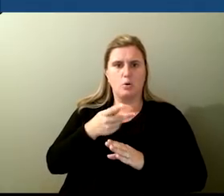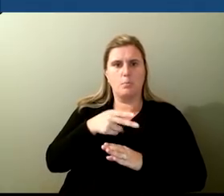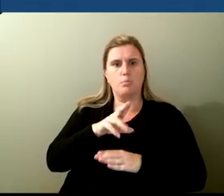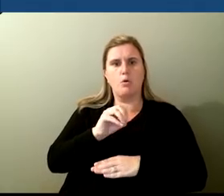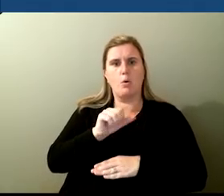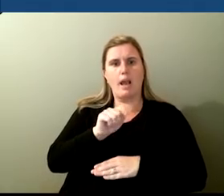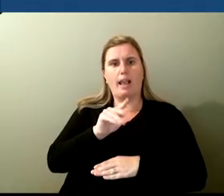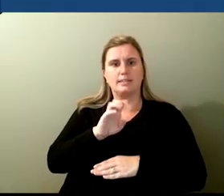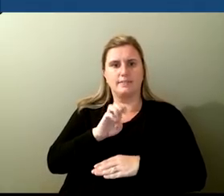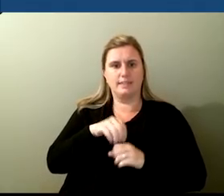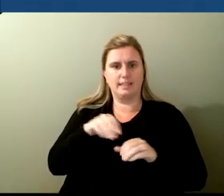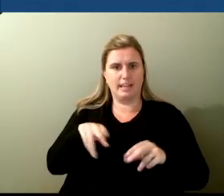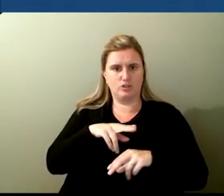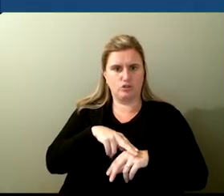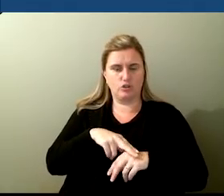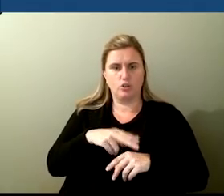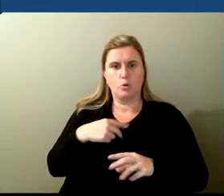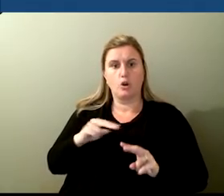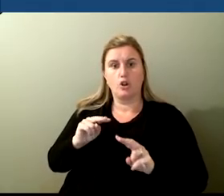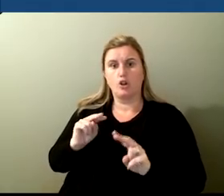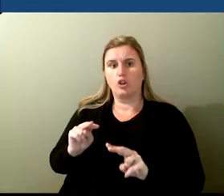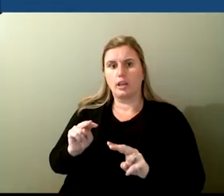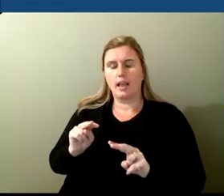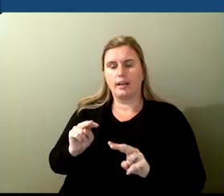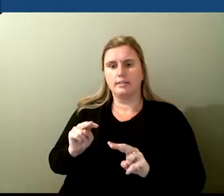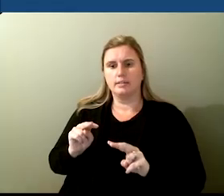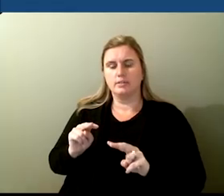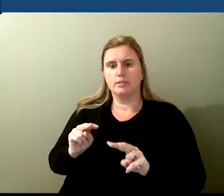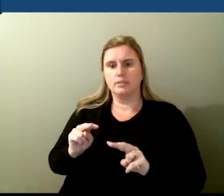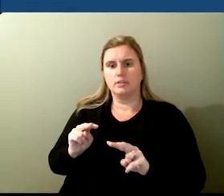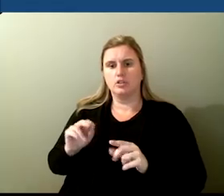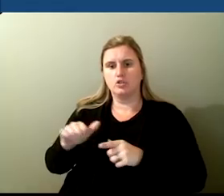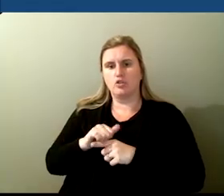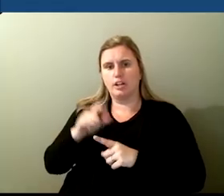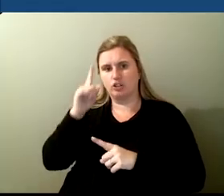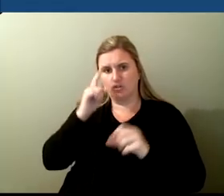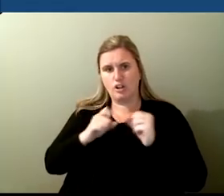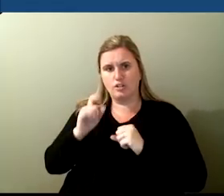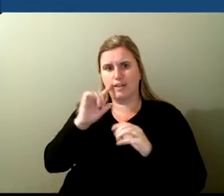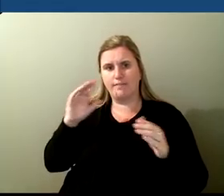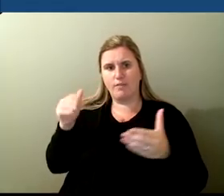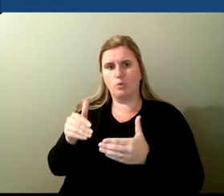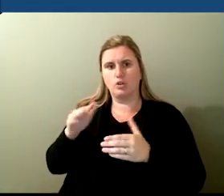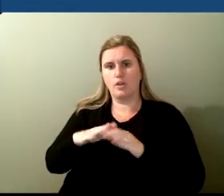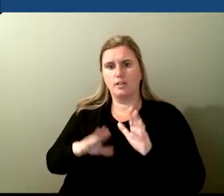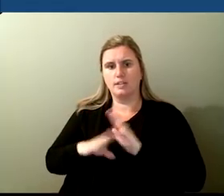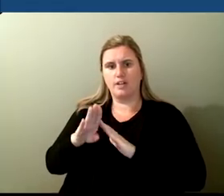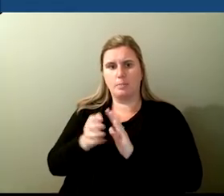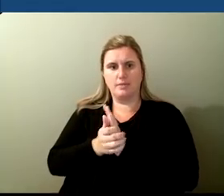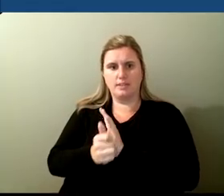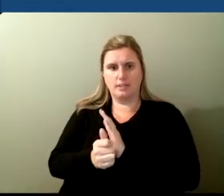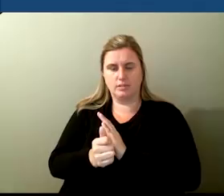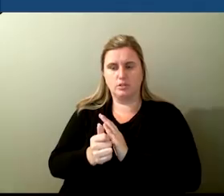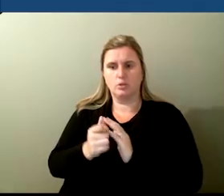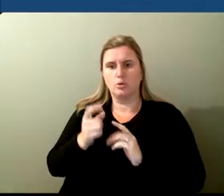nature. We're looking at training strategies that focus on the development of skills, which